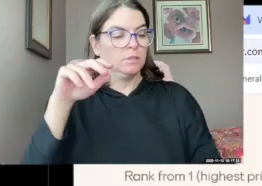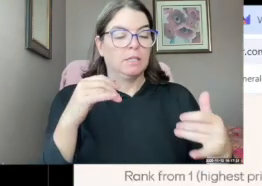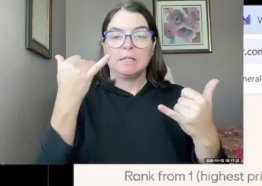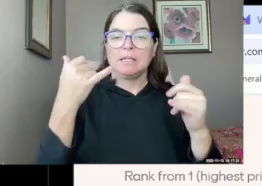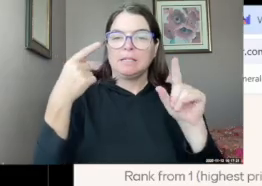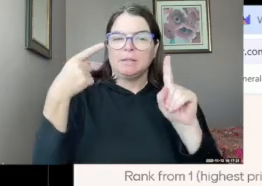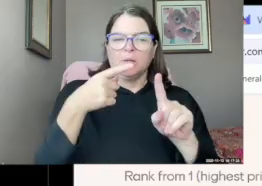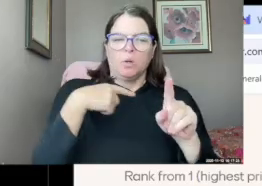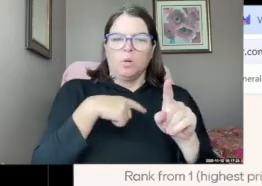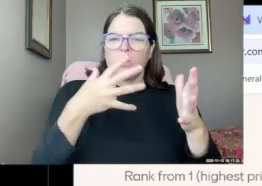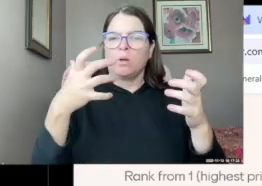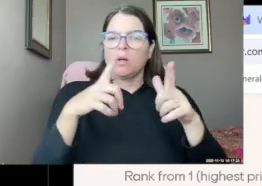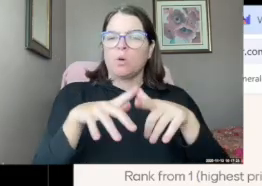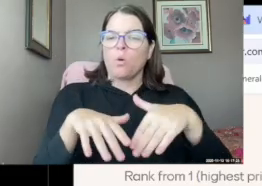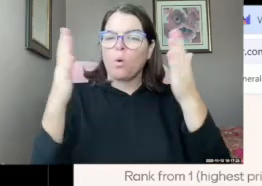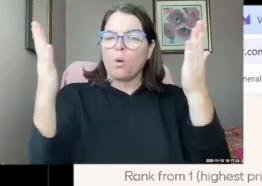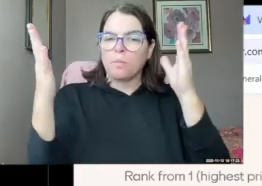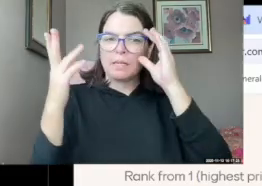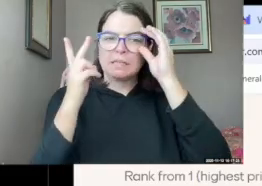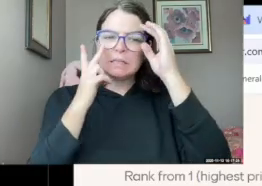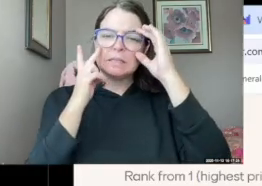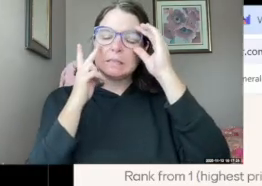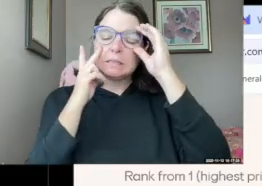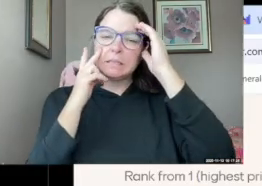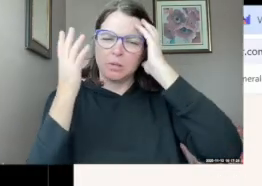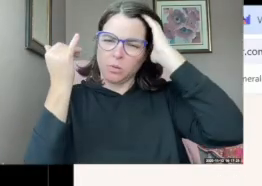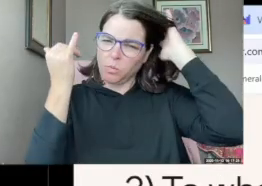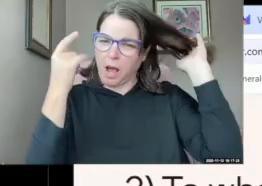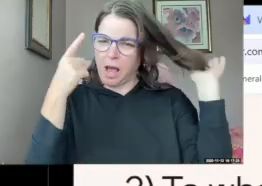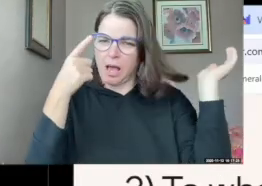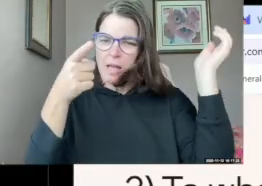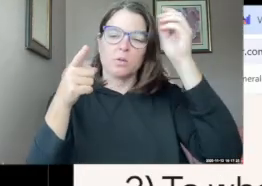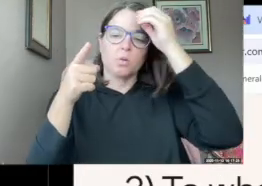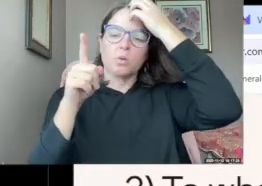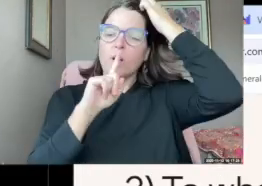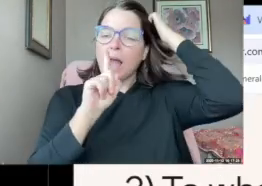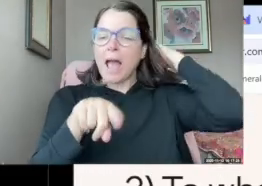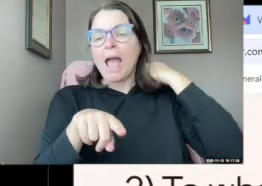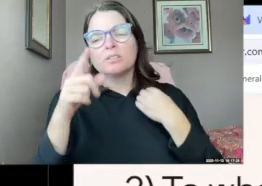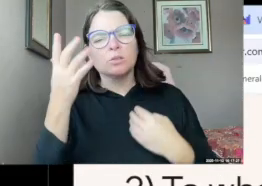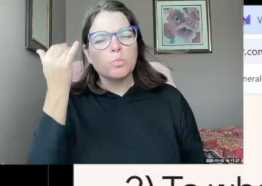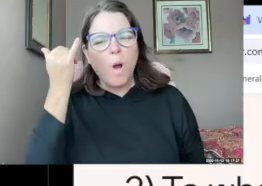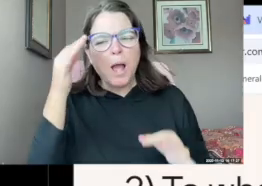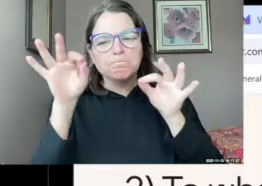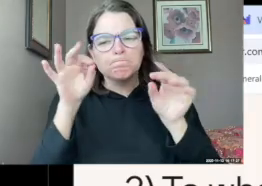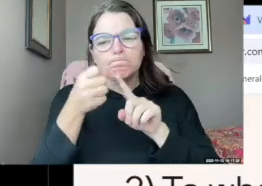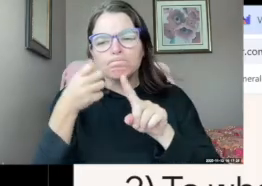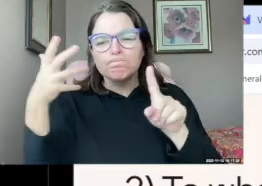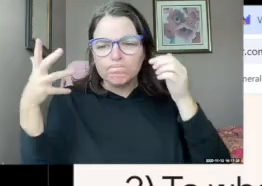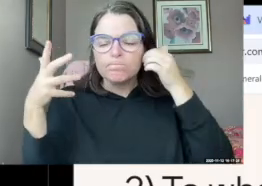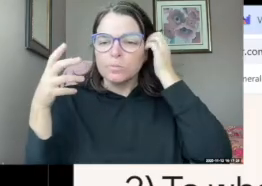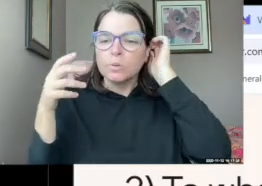So at this time, we want to open it up to see why you provided the responses that you